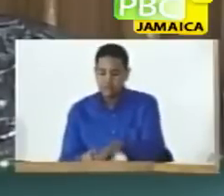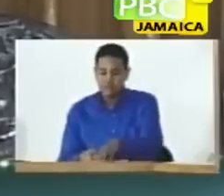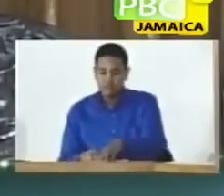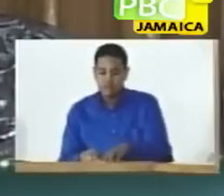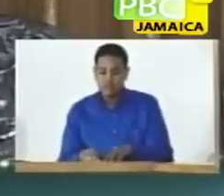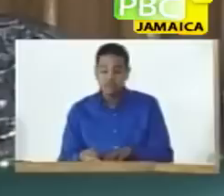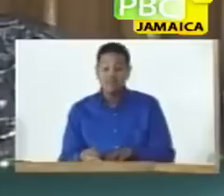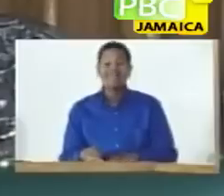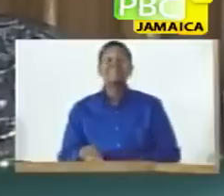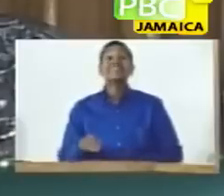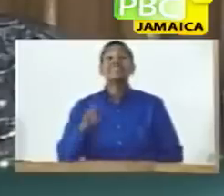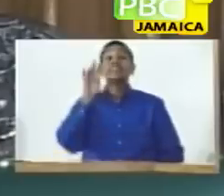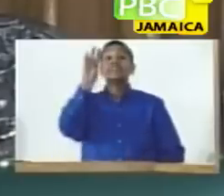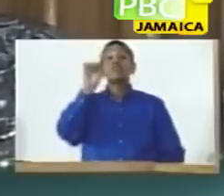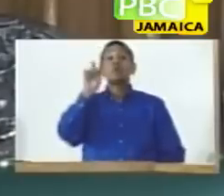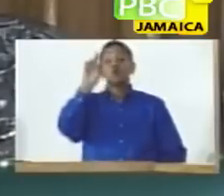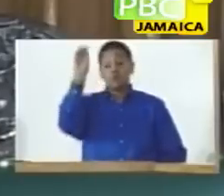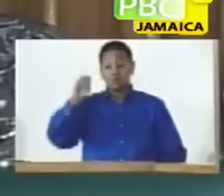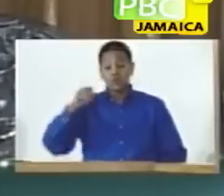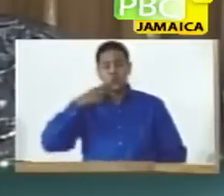lowest in Jamaica's history.